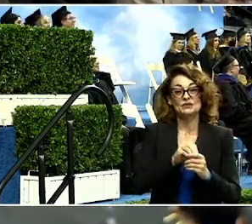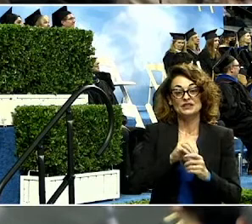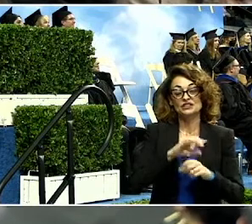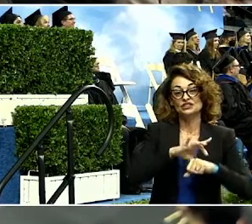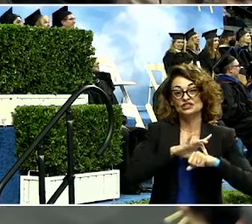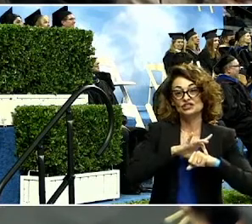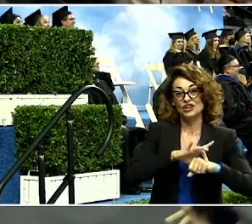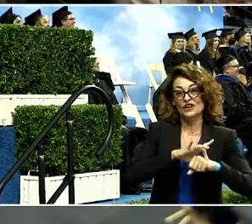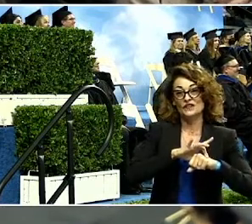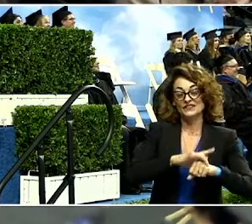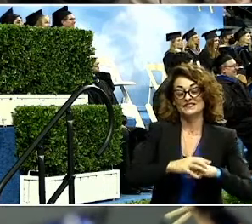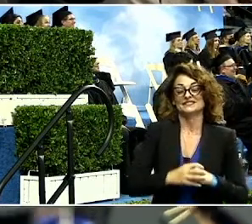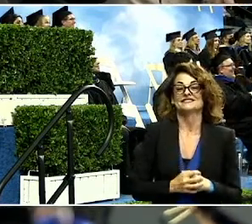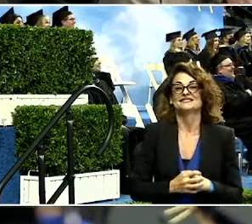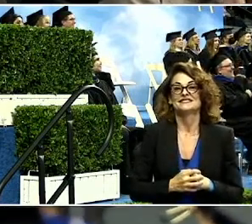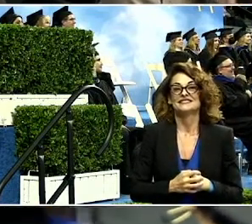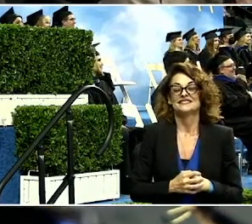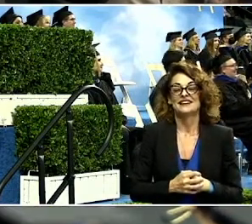geography,